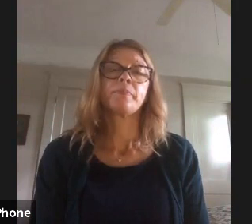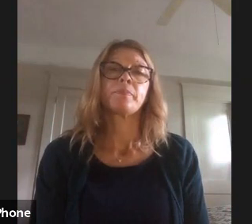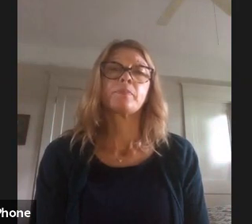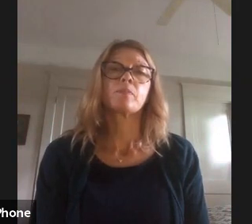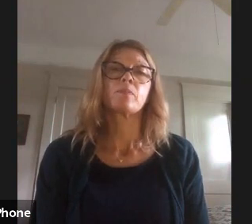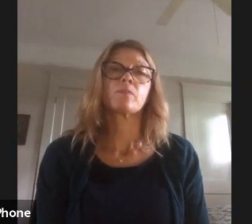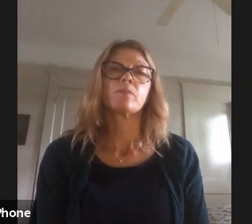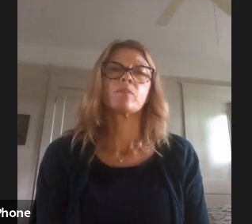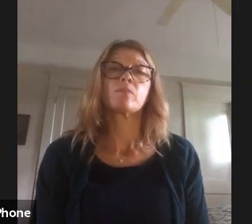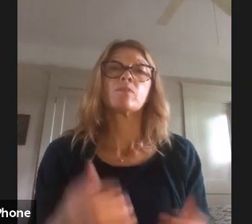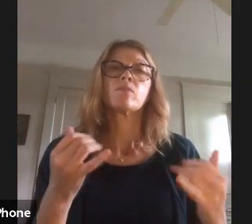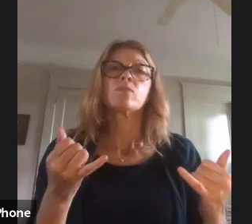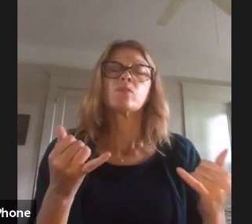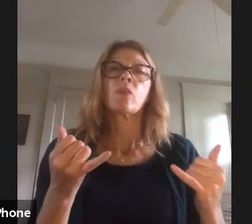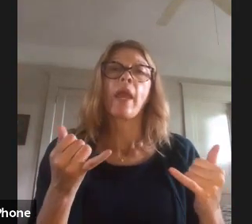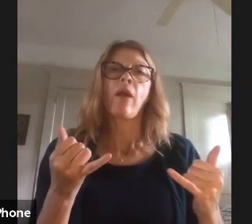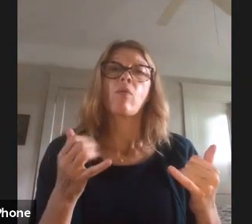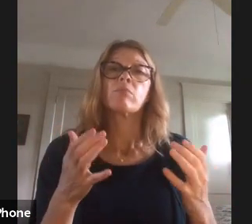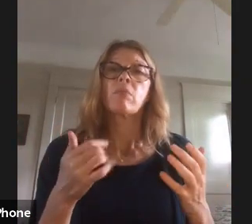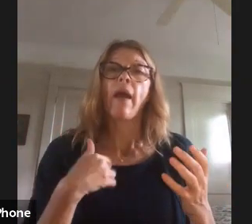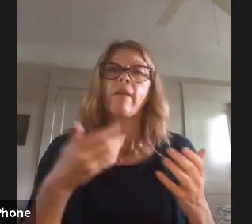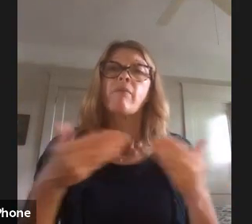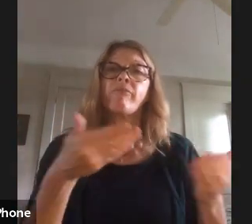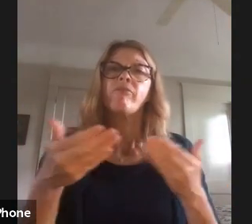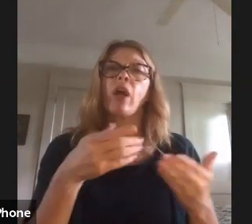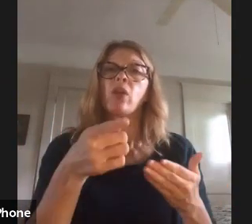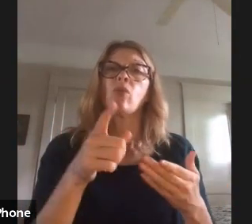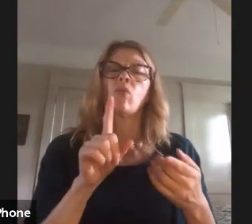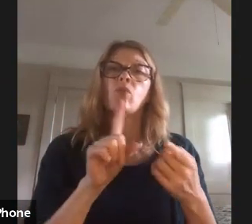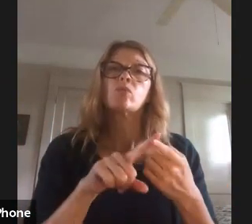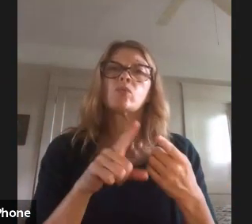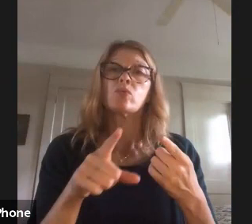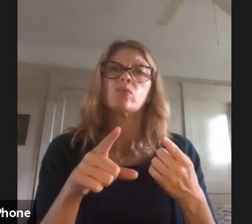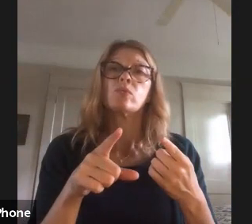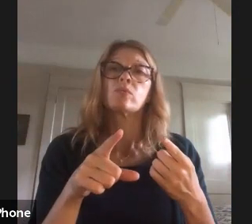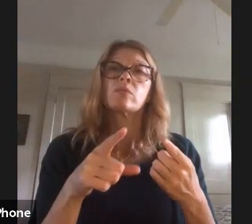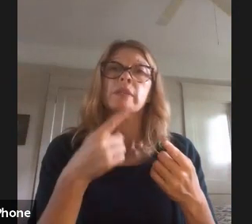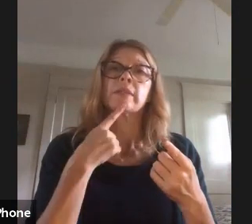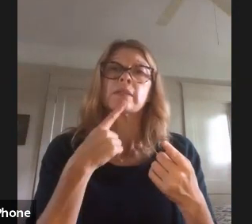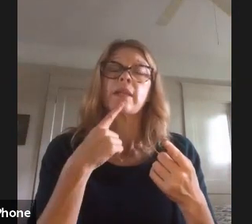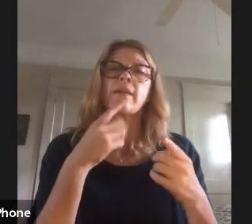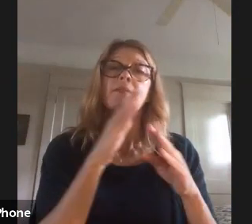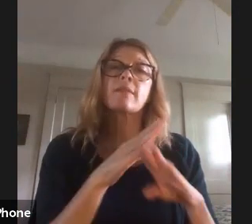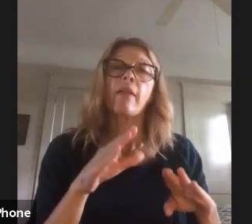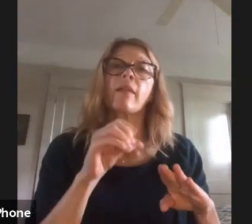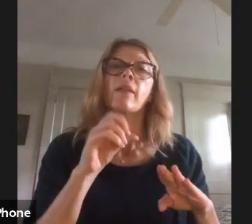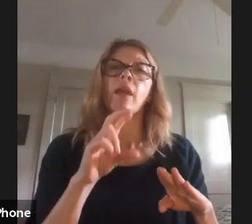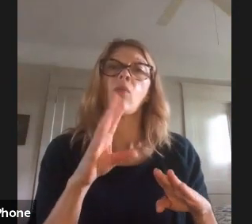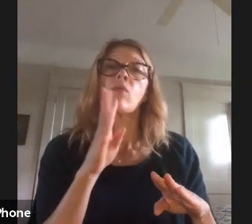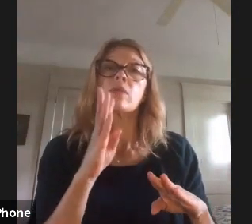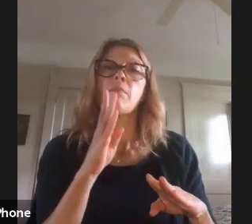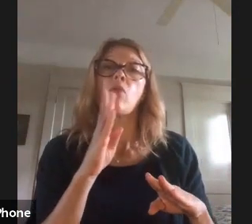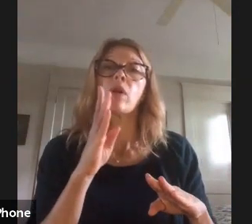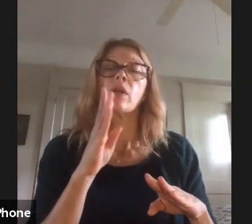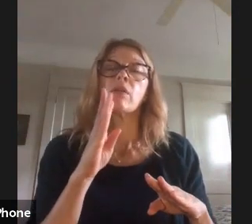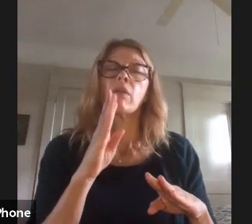I invite you to name now, either silently or spoken, any individual intercessions or thanksgivings